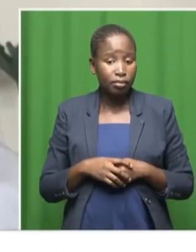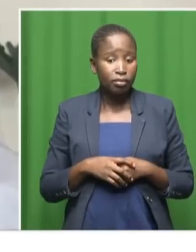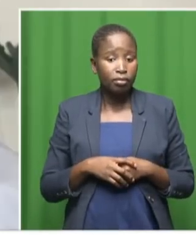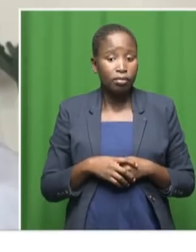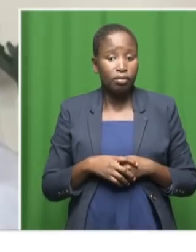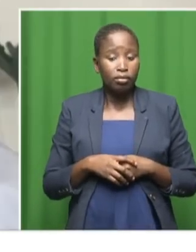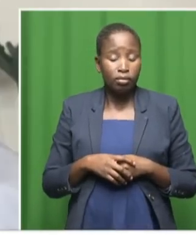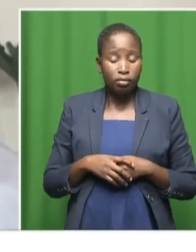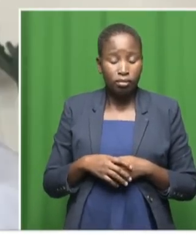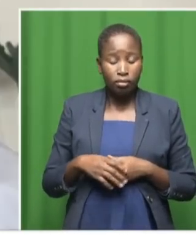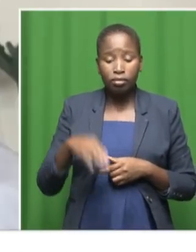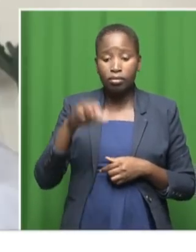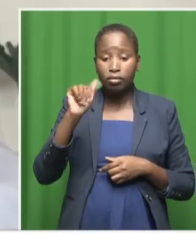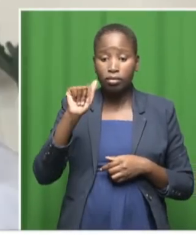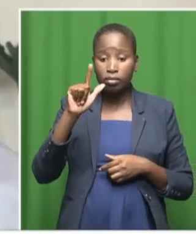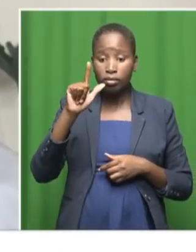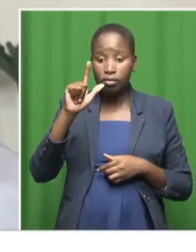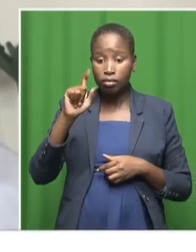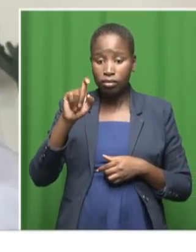Alex, we're losing you.